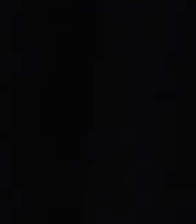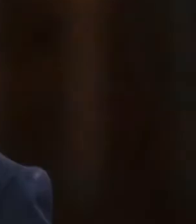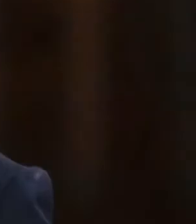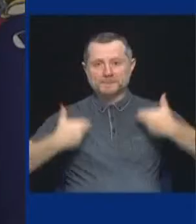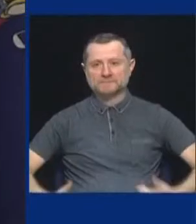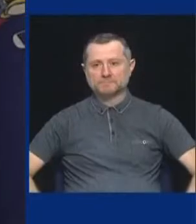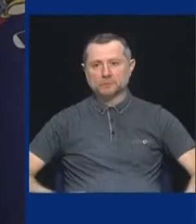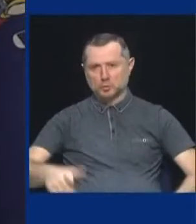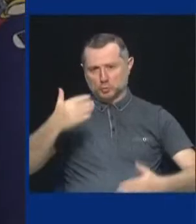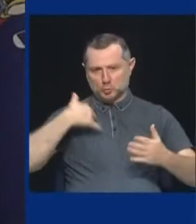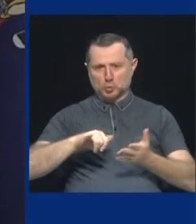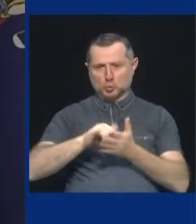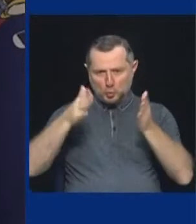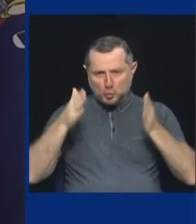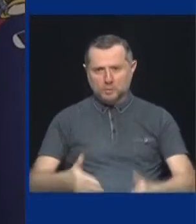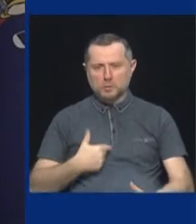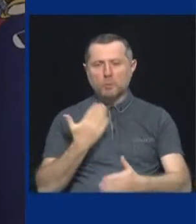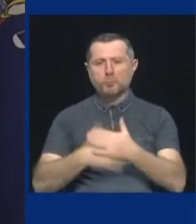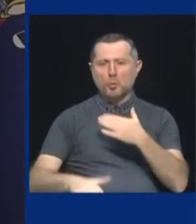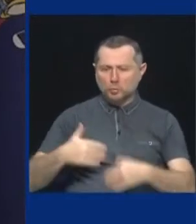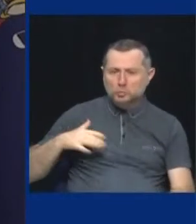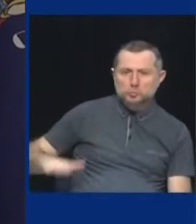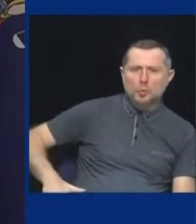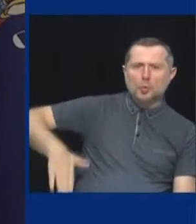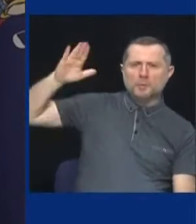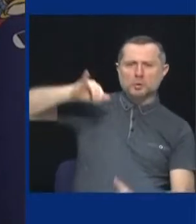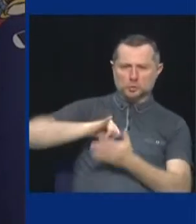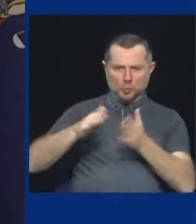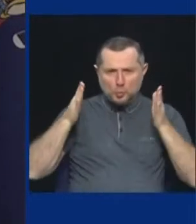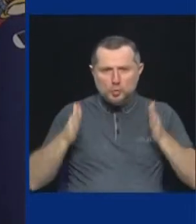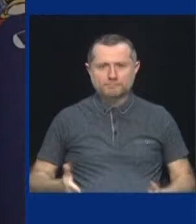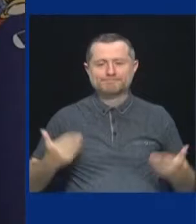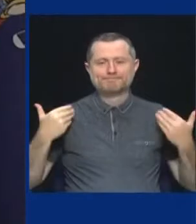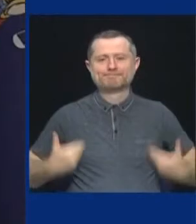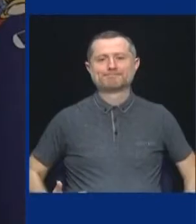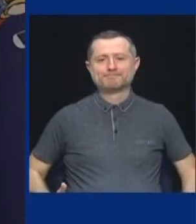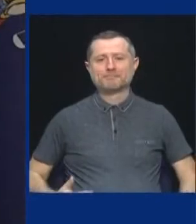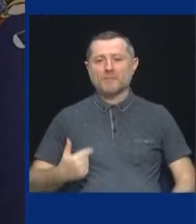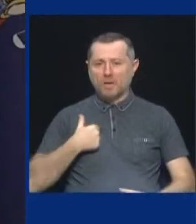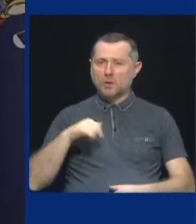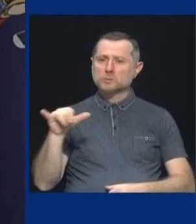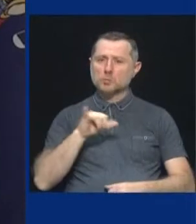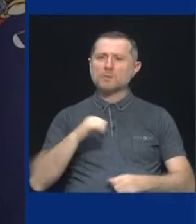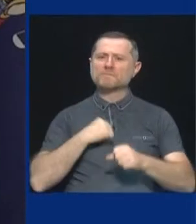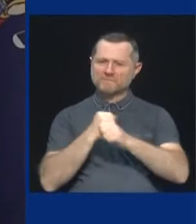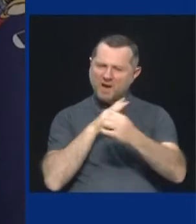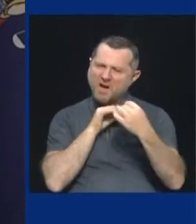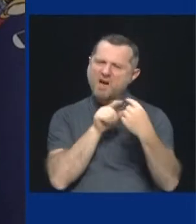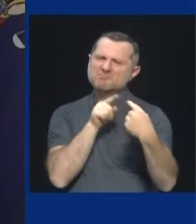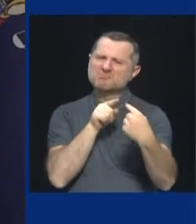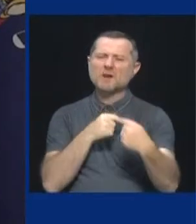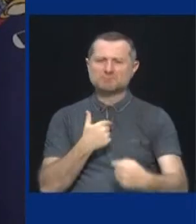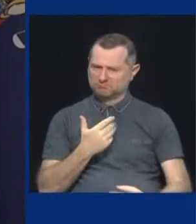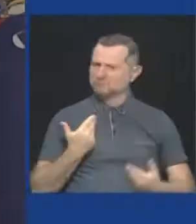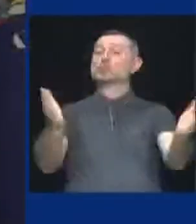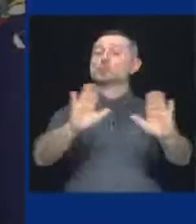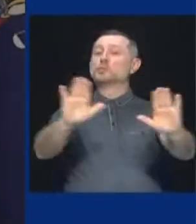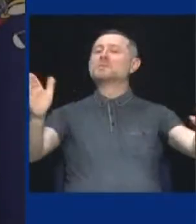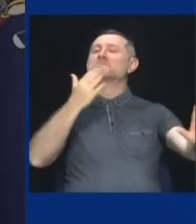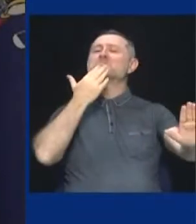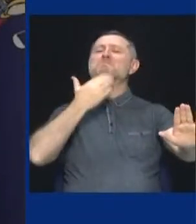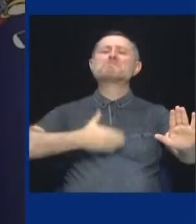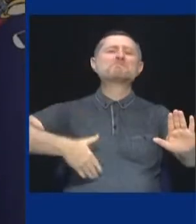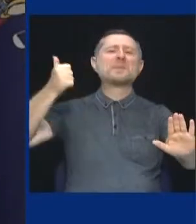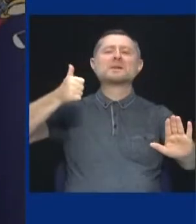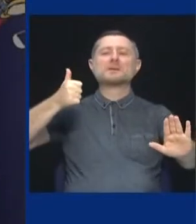come. I am a fighter, and my instinct is to fight through this controversy.